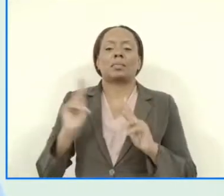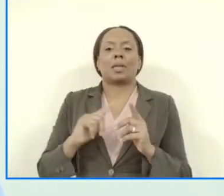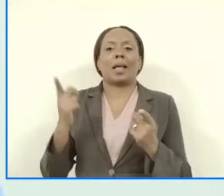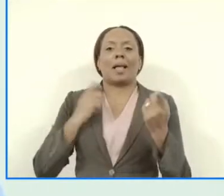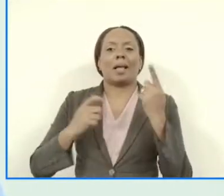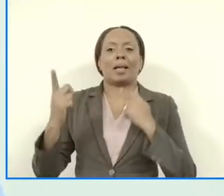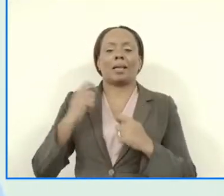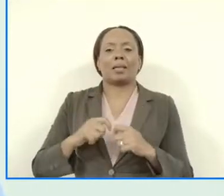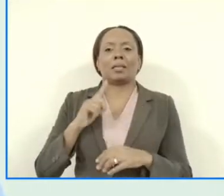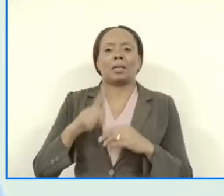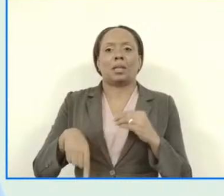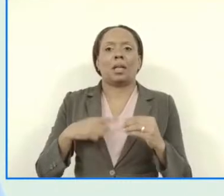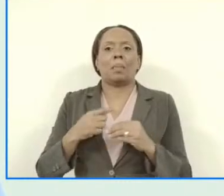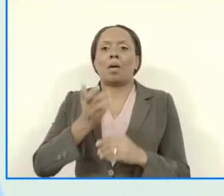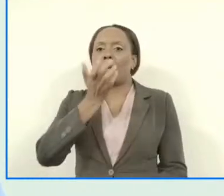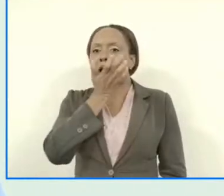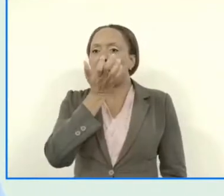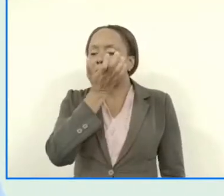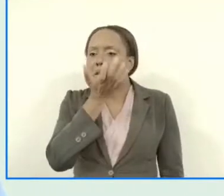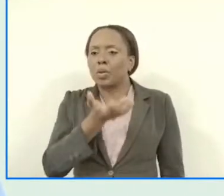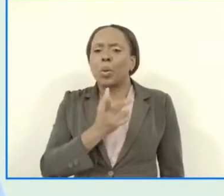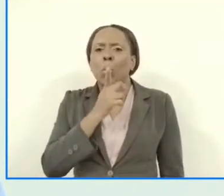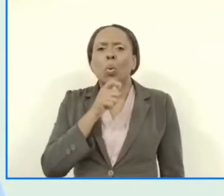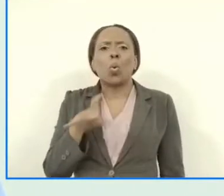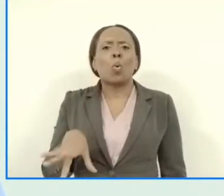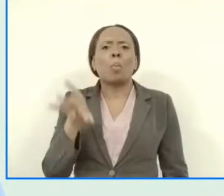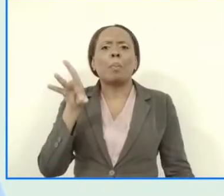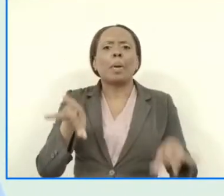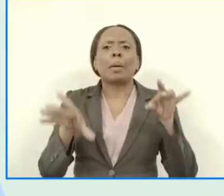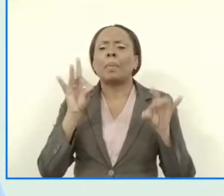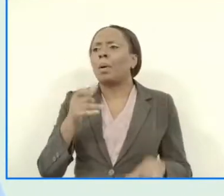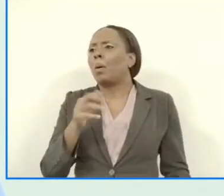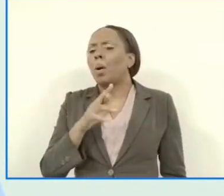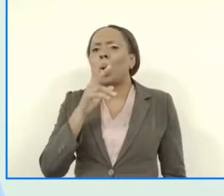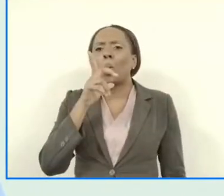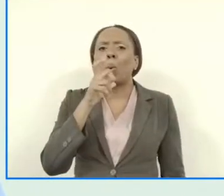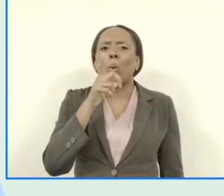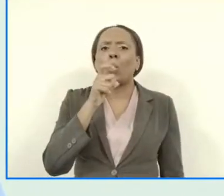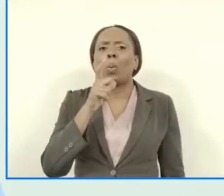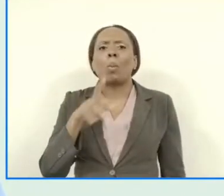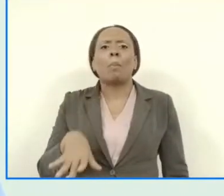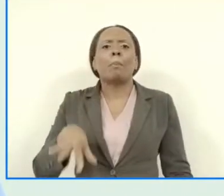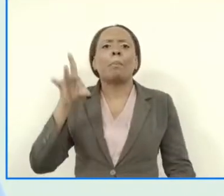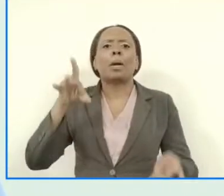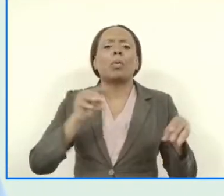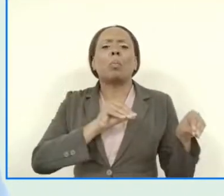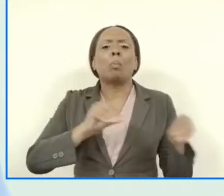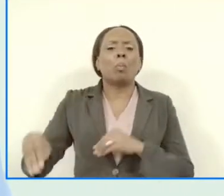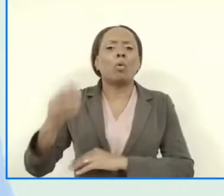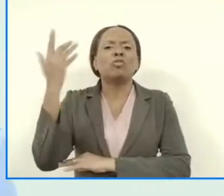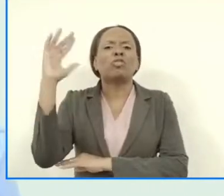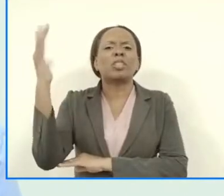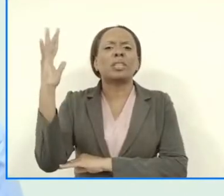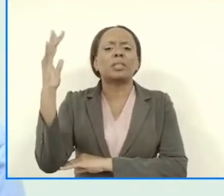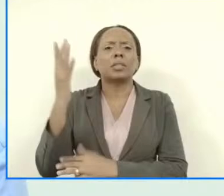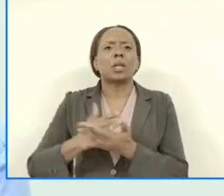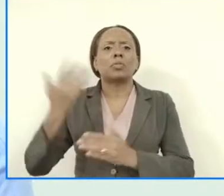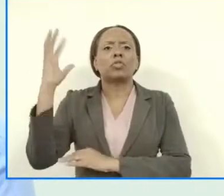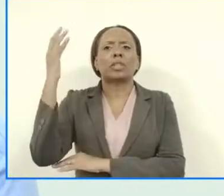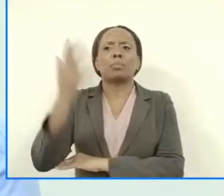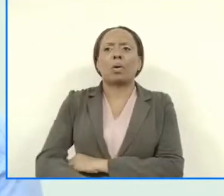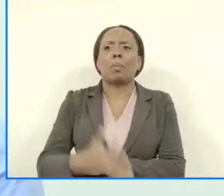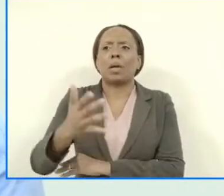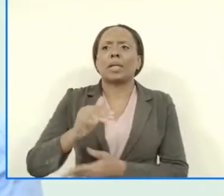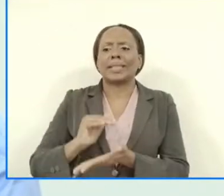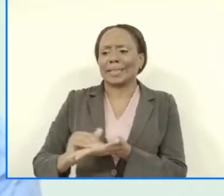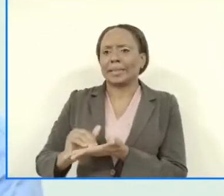in relation to the bulk waste collection and who is going to help move trees and move the galvanized, especially with destroyed housing. So just excuse me